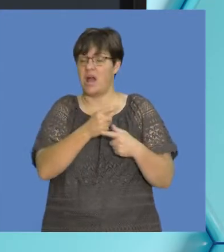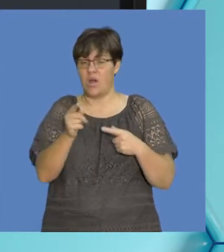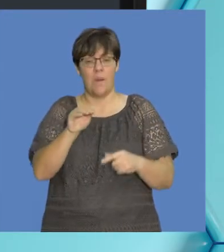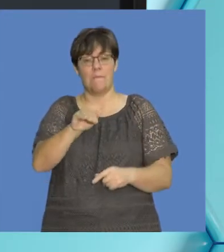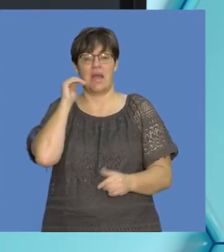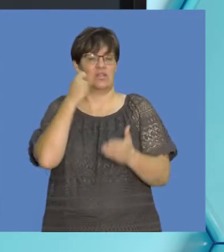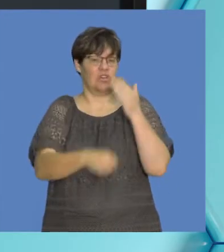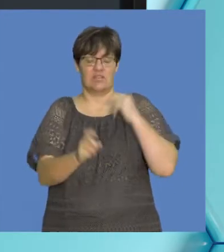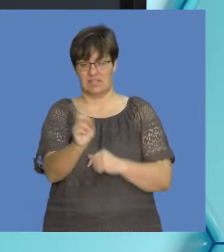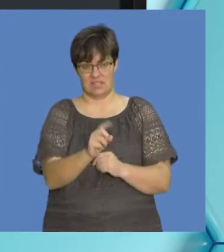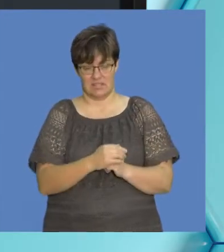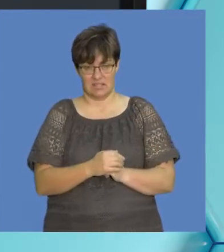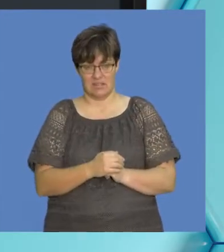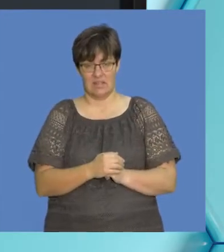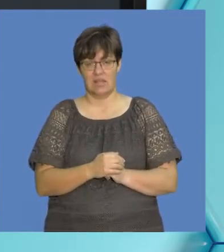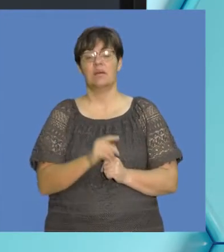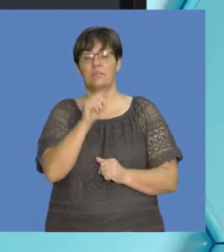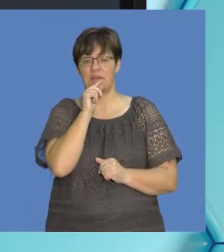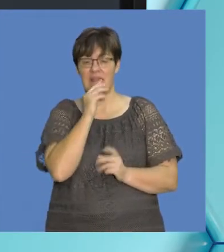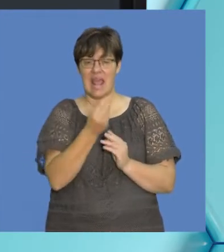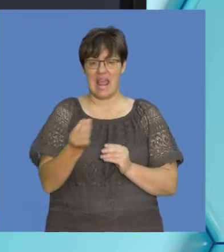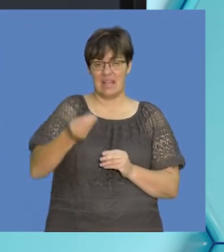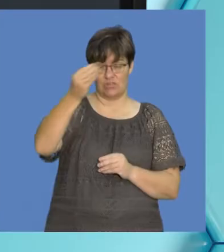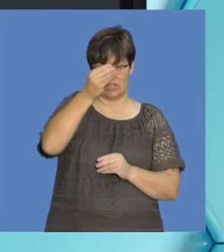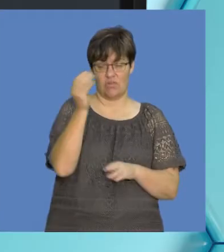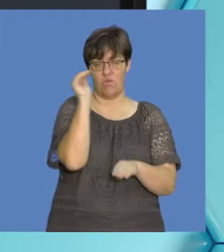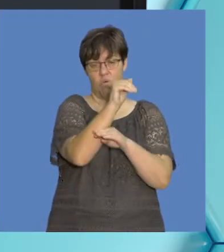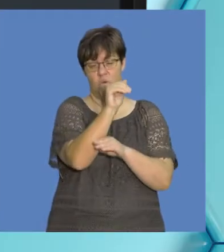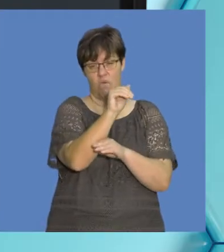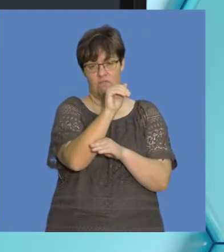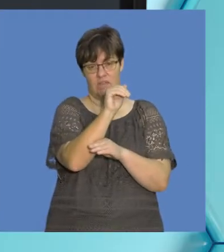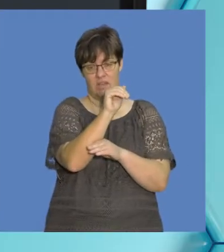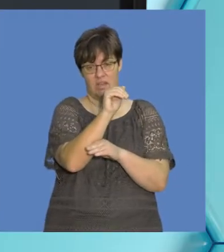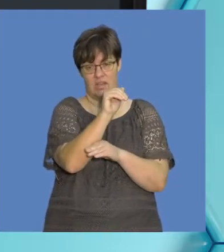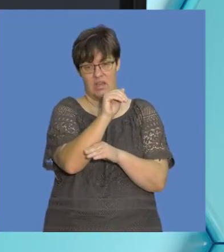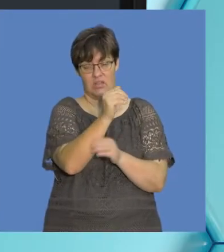bank charge, and that is interest on overdraft. Why?